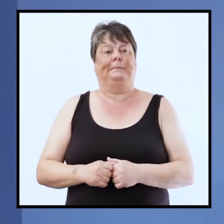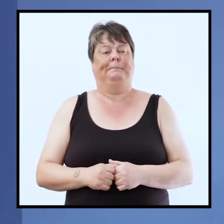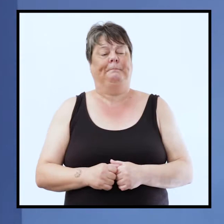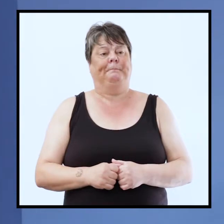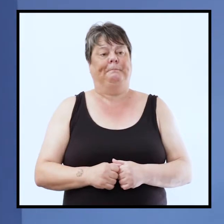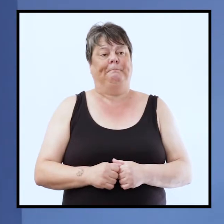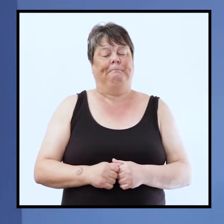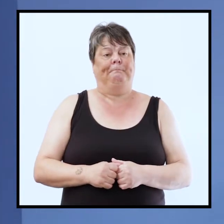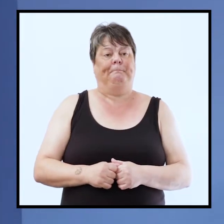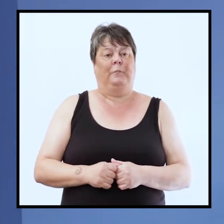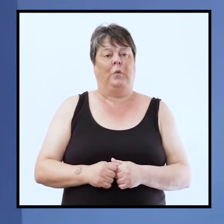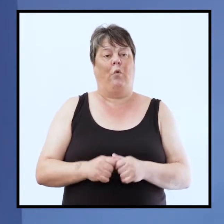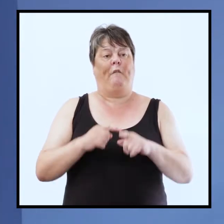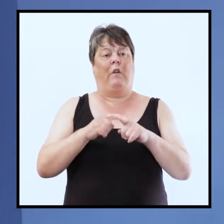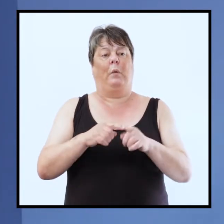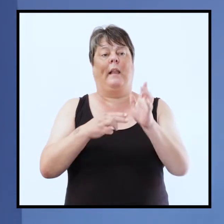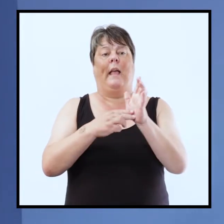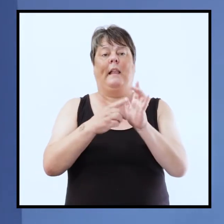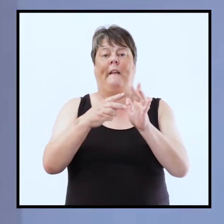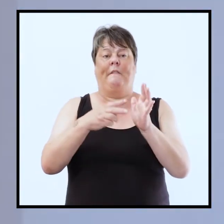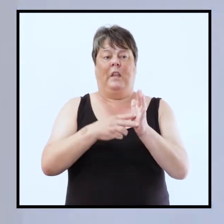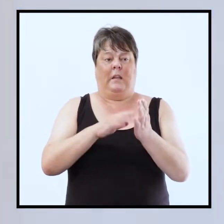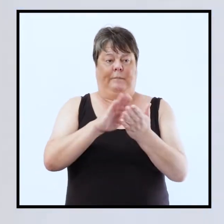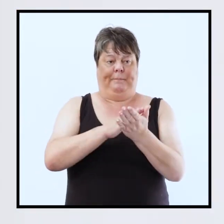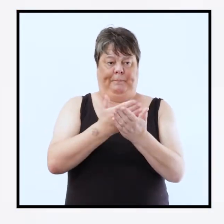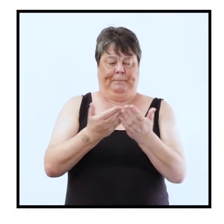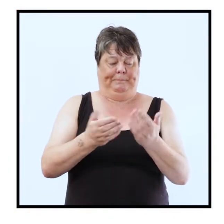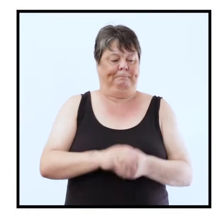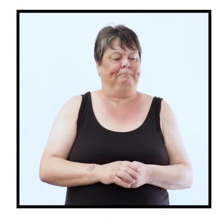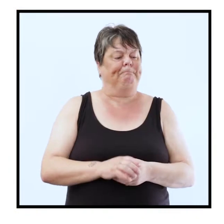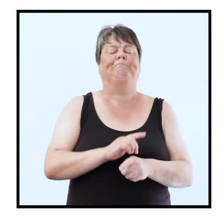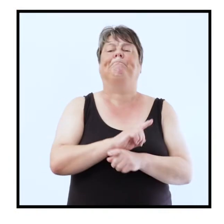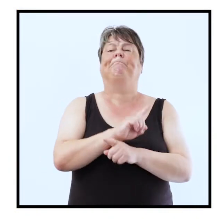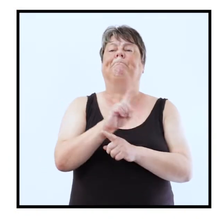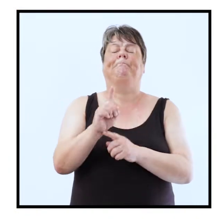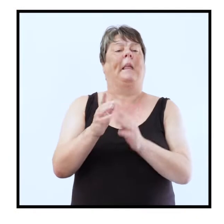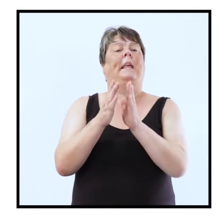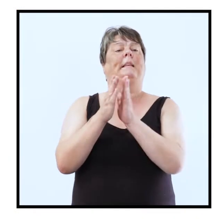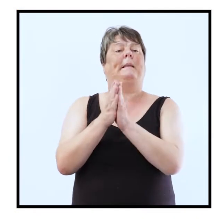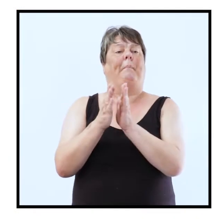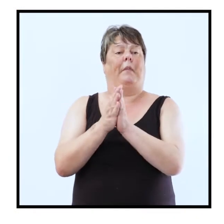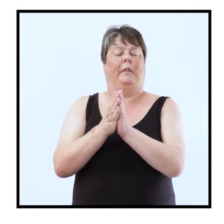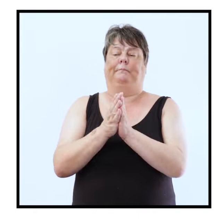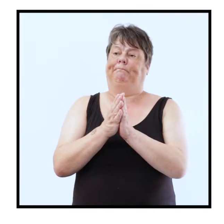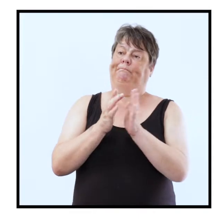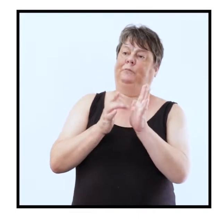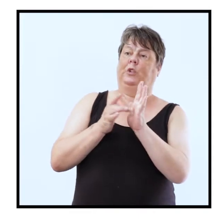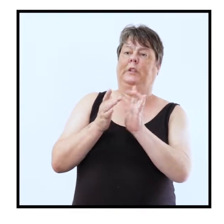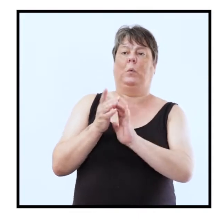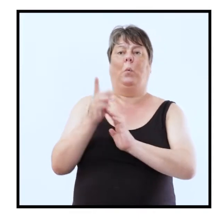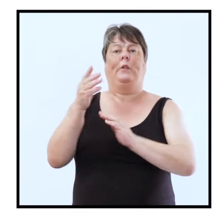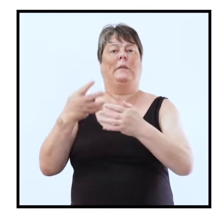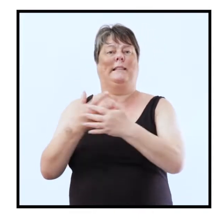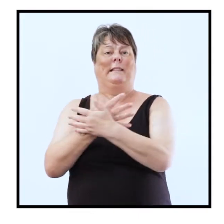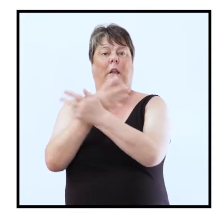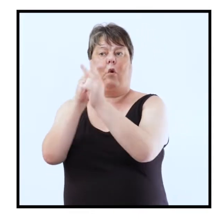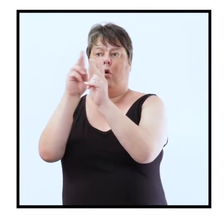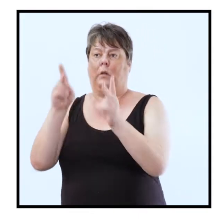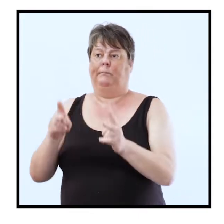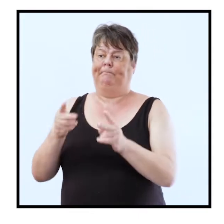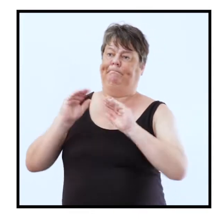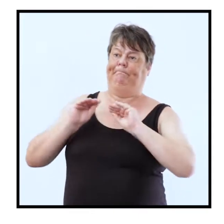to read them now from the from the niv okay on a sabbath jesus was teaching in one of the synagogues